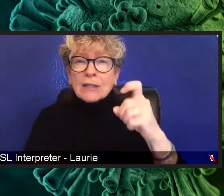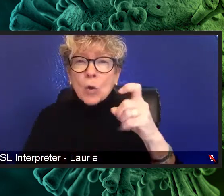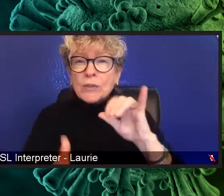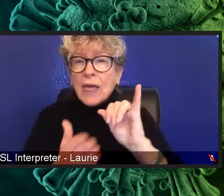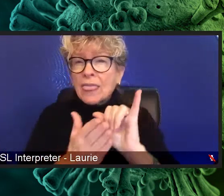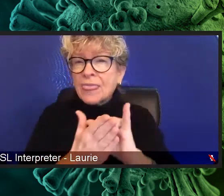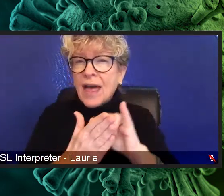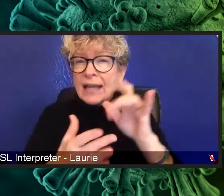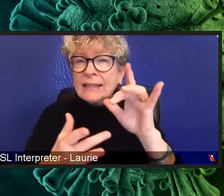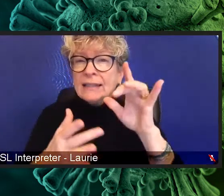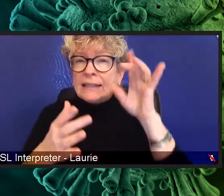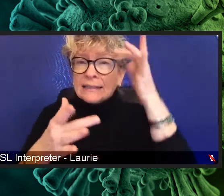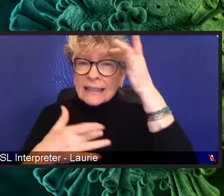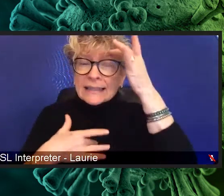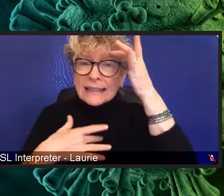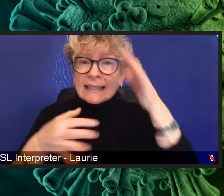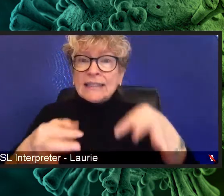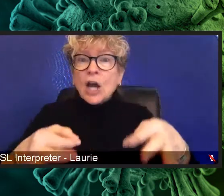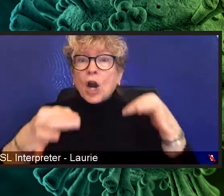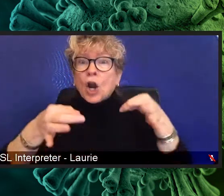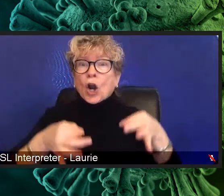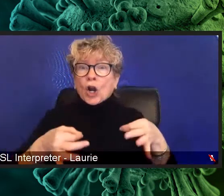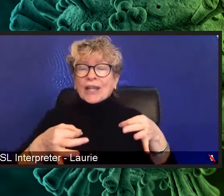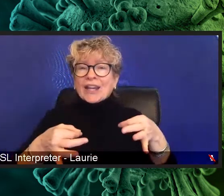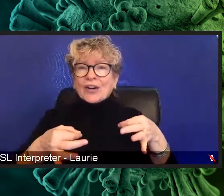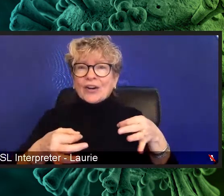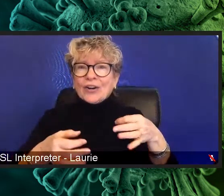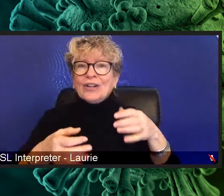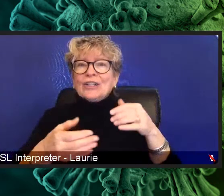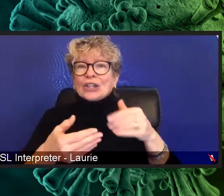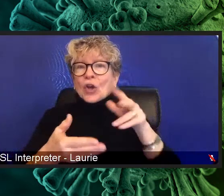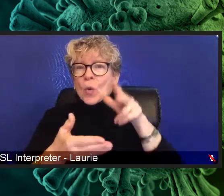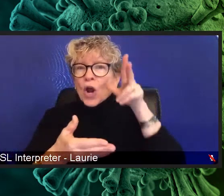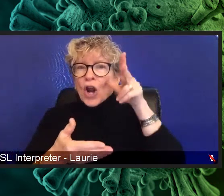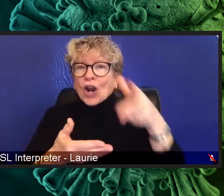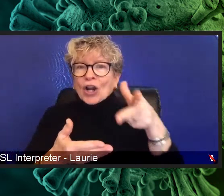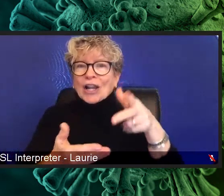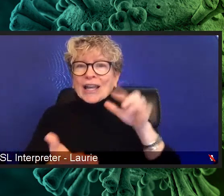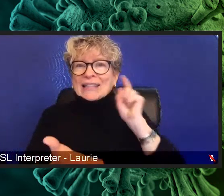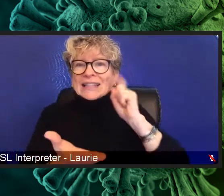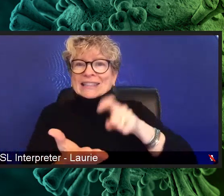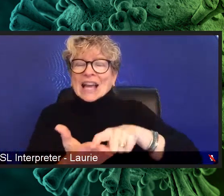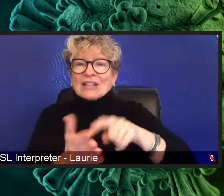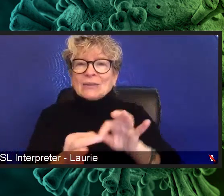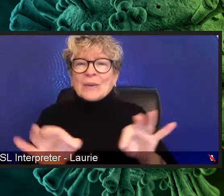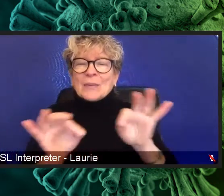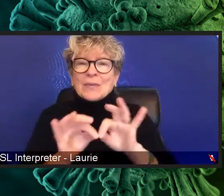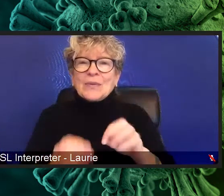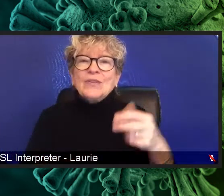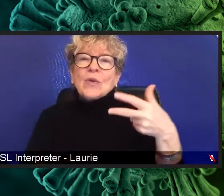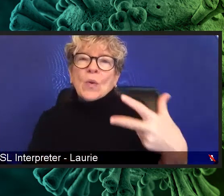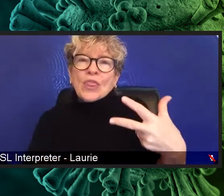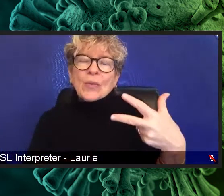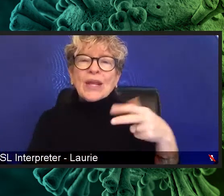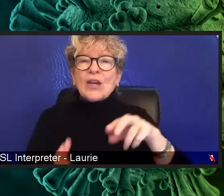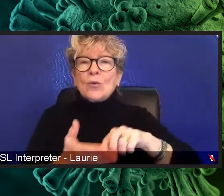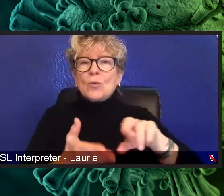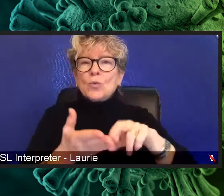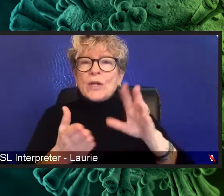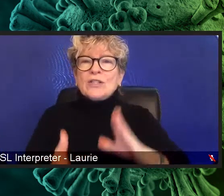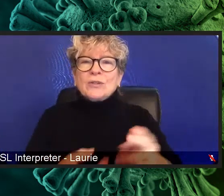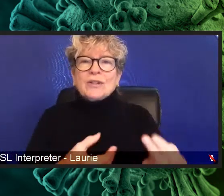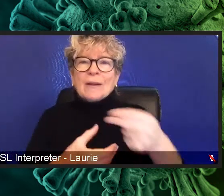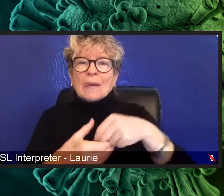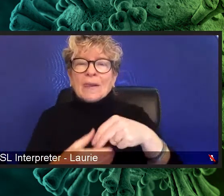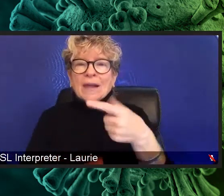who are working on early detection as an important part of this. So I'll be joined shortly by 3 Hutch researchers who are doing exciting work: